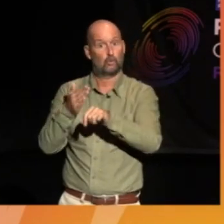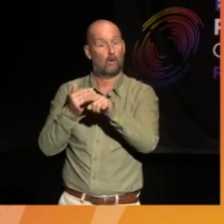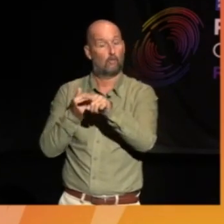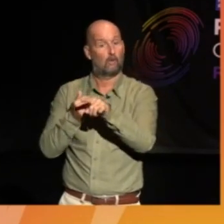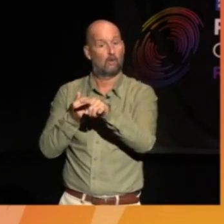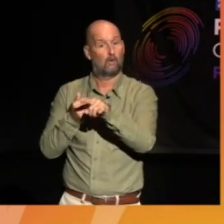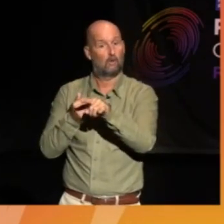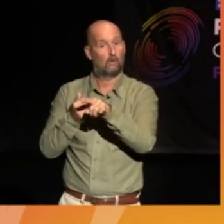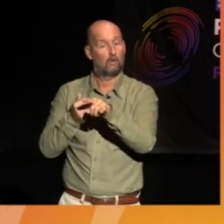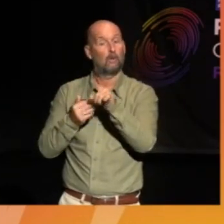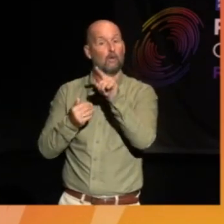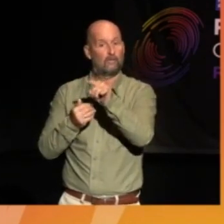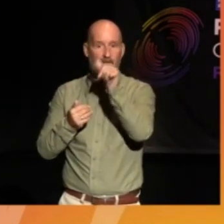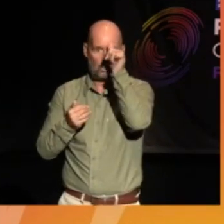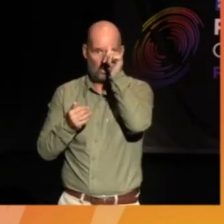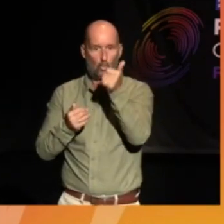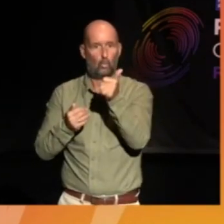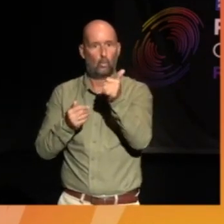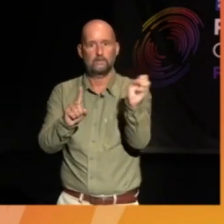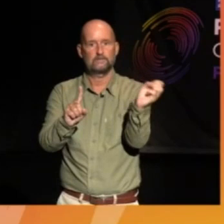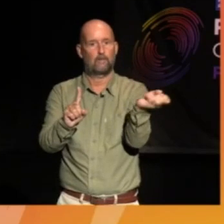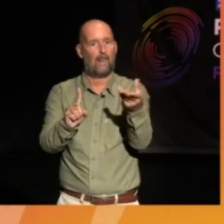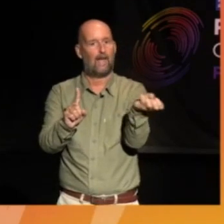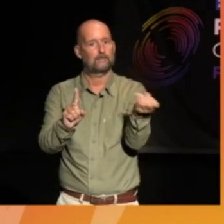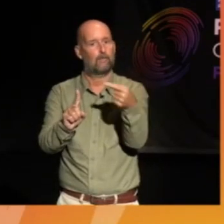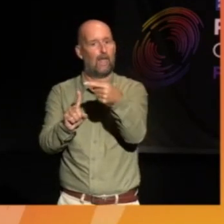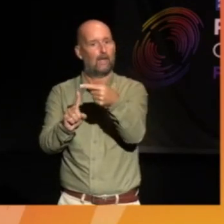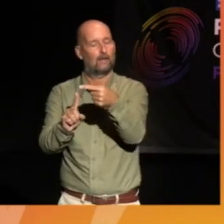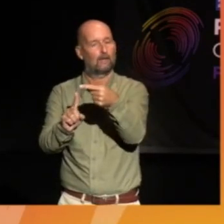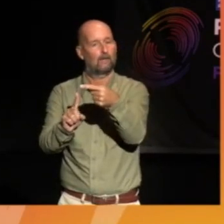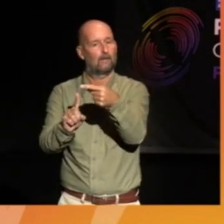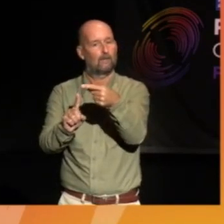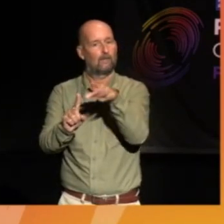entire supply chain and the manufacturers, big companies, brands, etc.